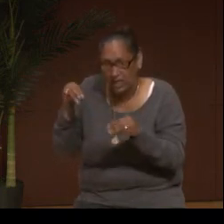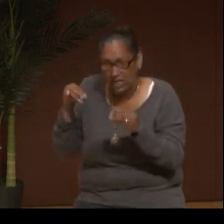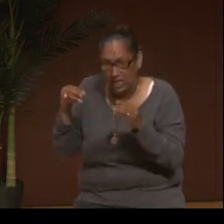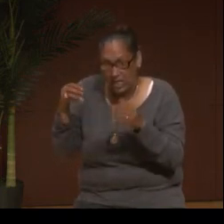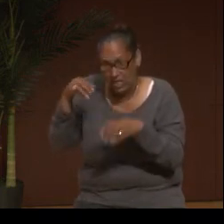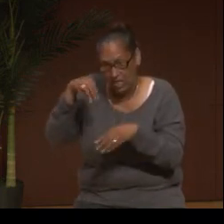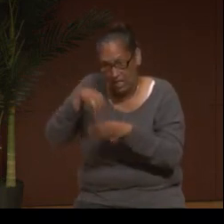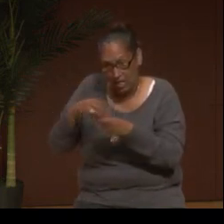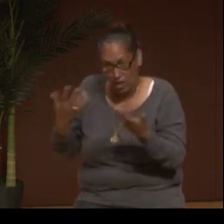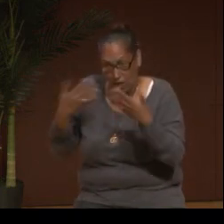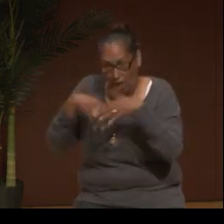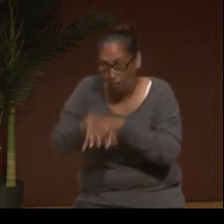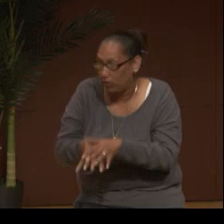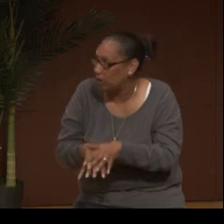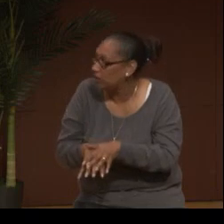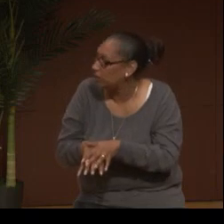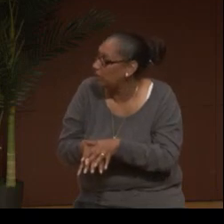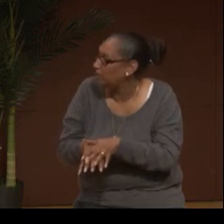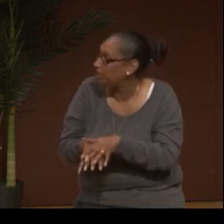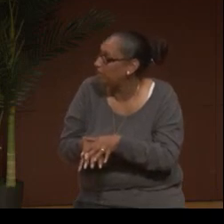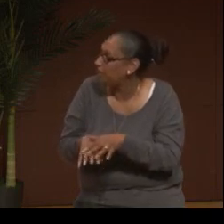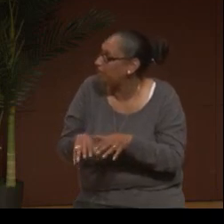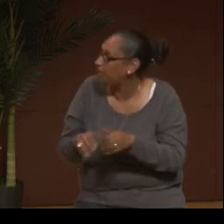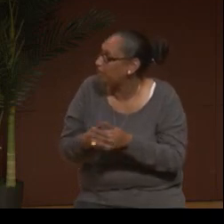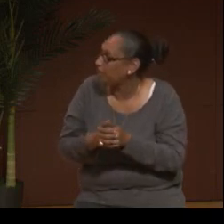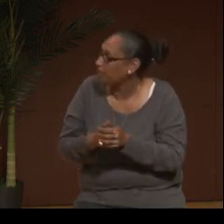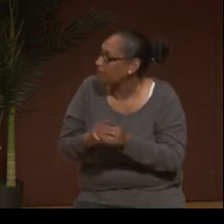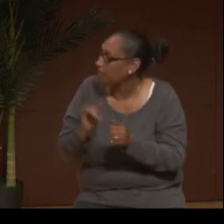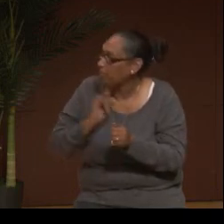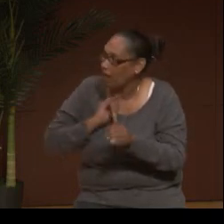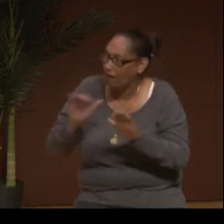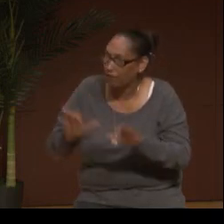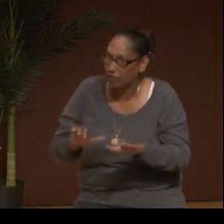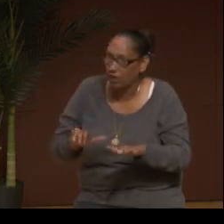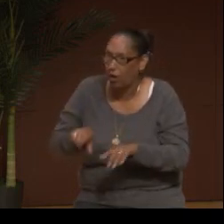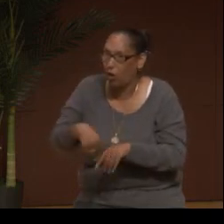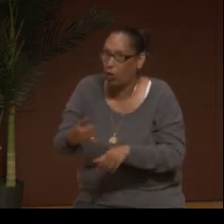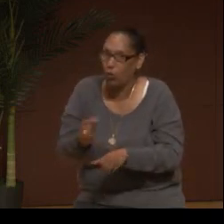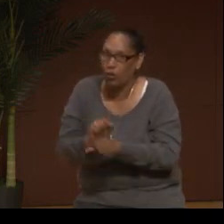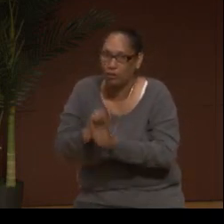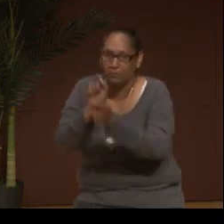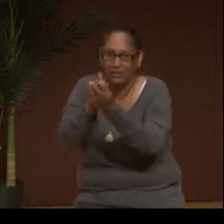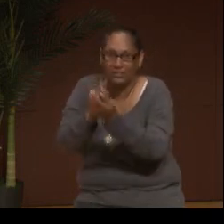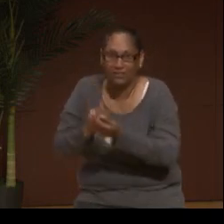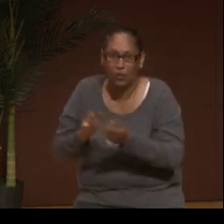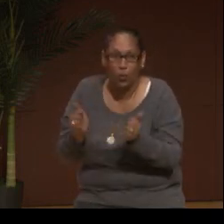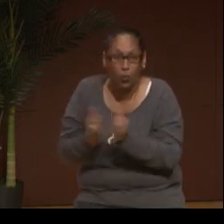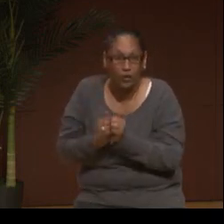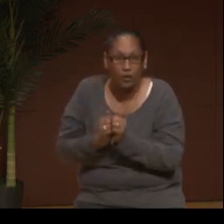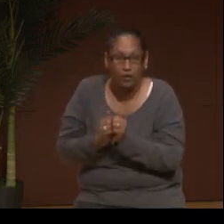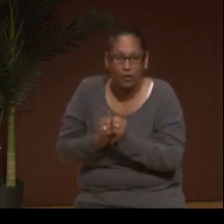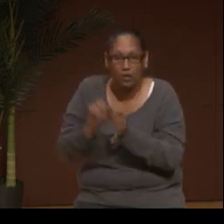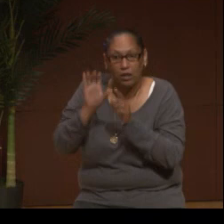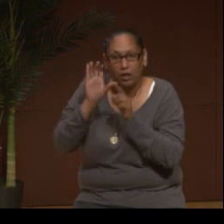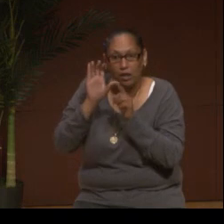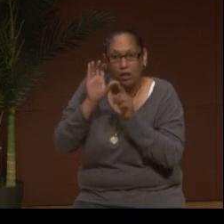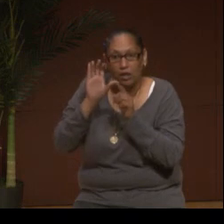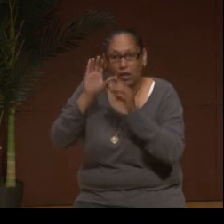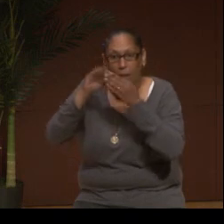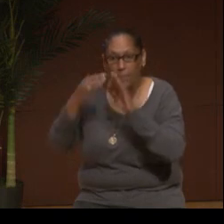with both Dr. Villar and Dr. Shore, who are here, I've done some other work, but specifically with communities